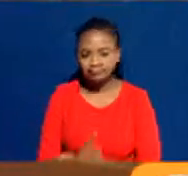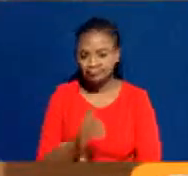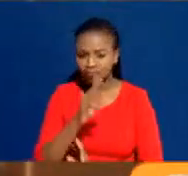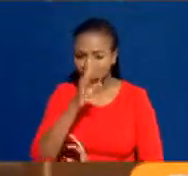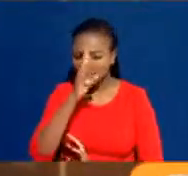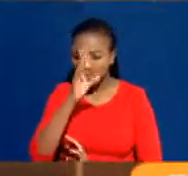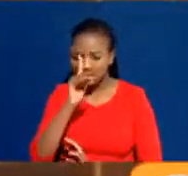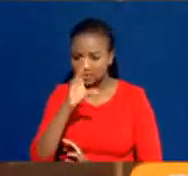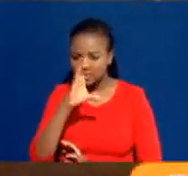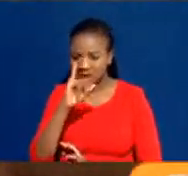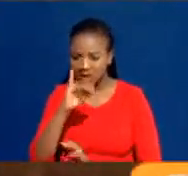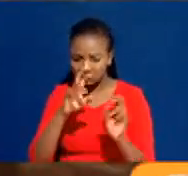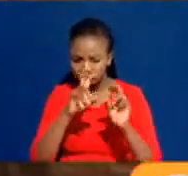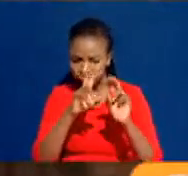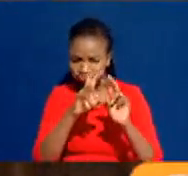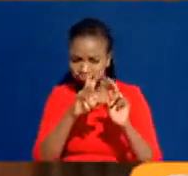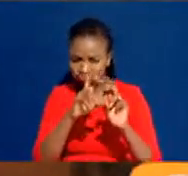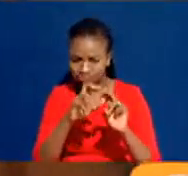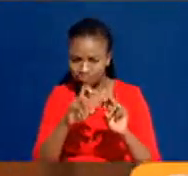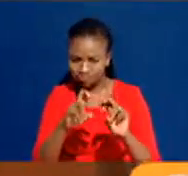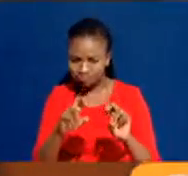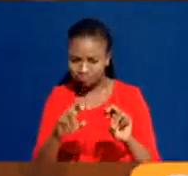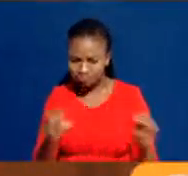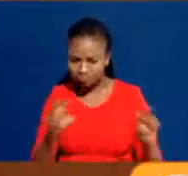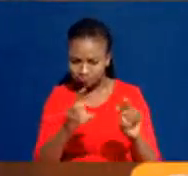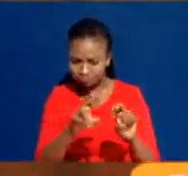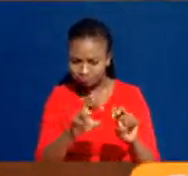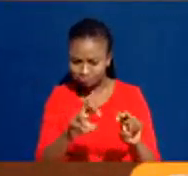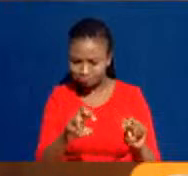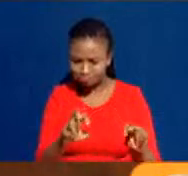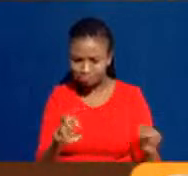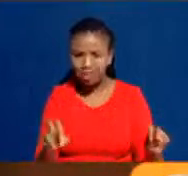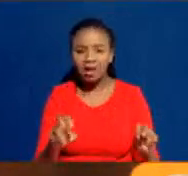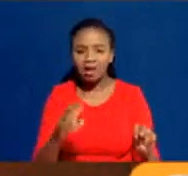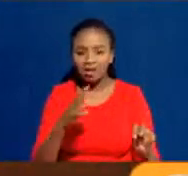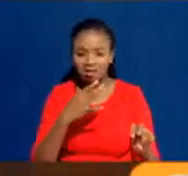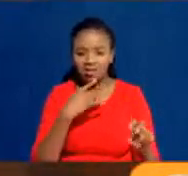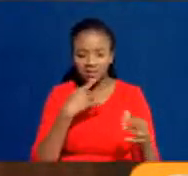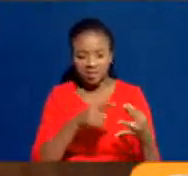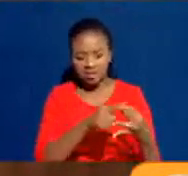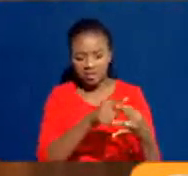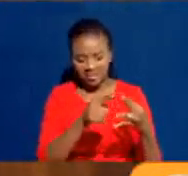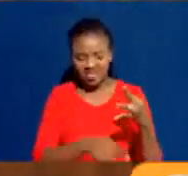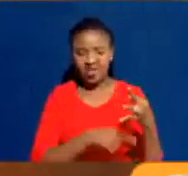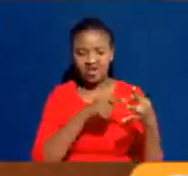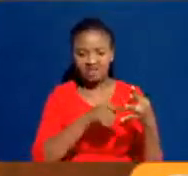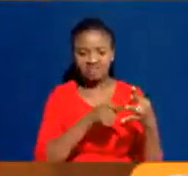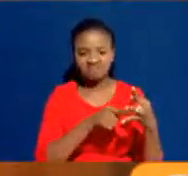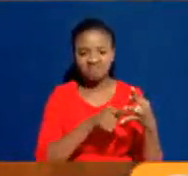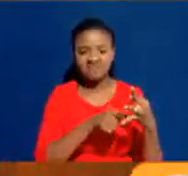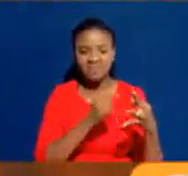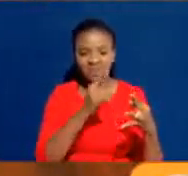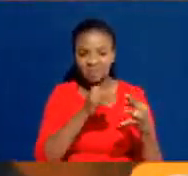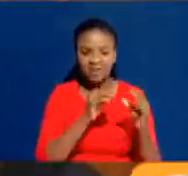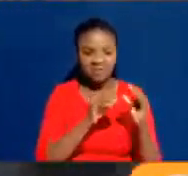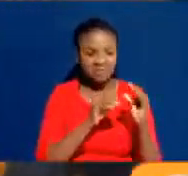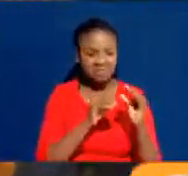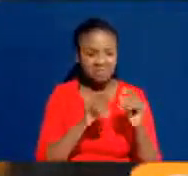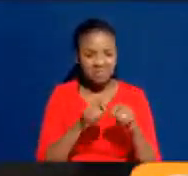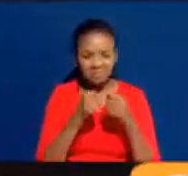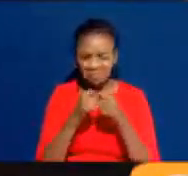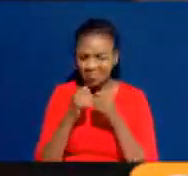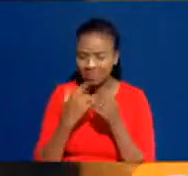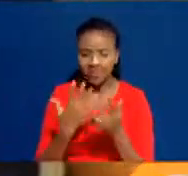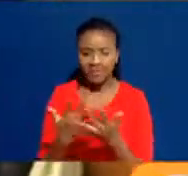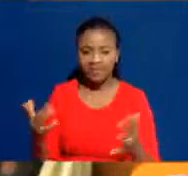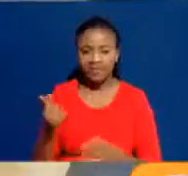from the DCI Land Fraud Unit intend on charging the remaining three suspects with malicious damage to